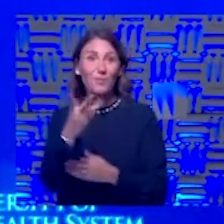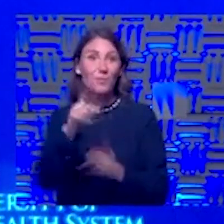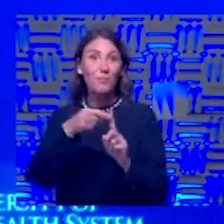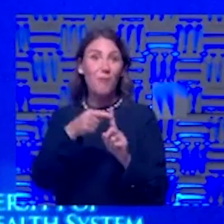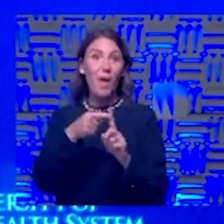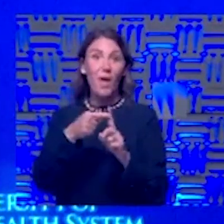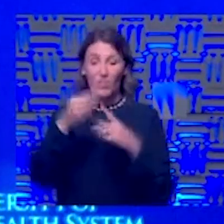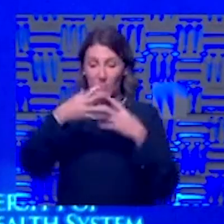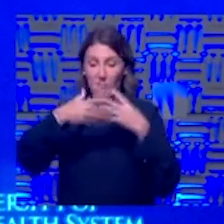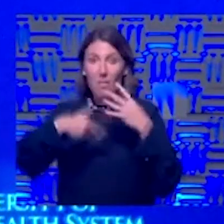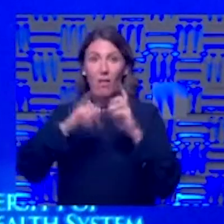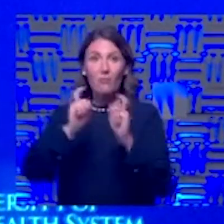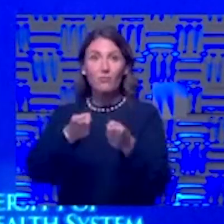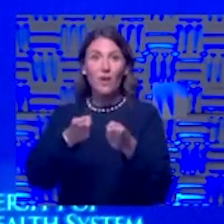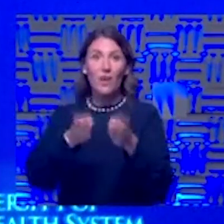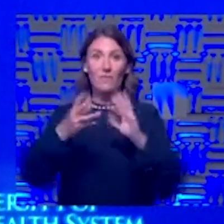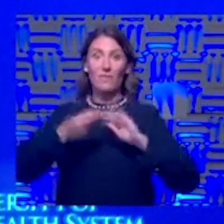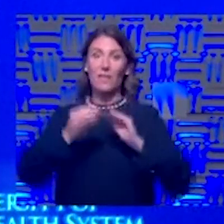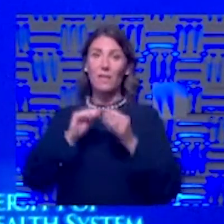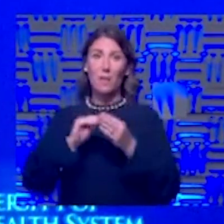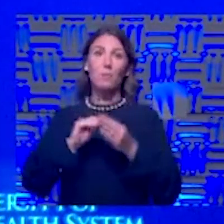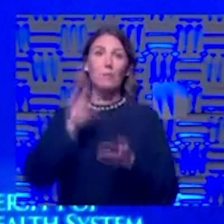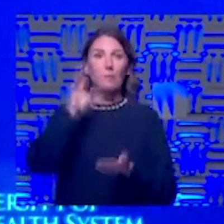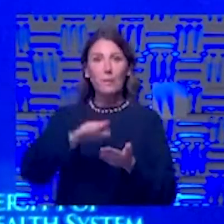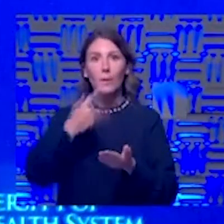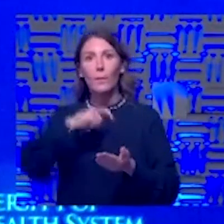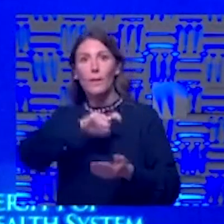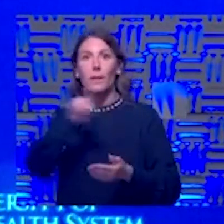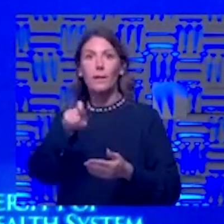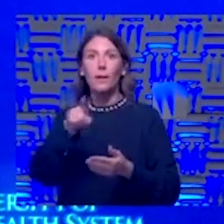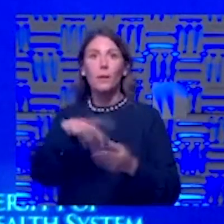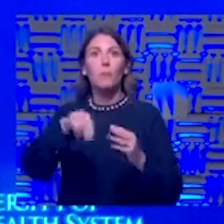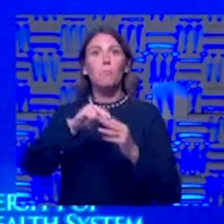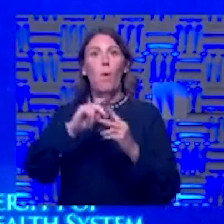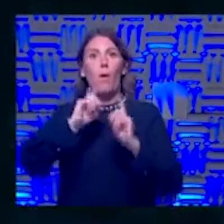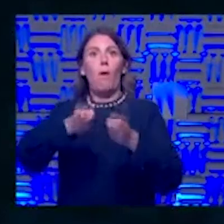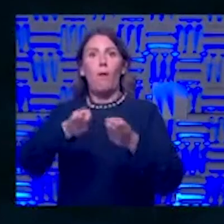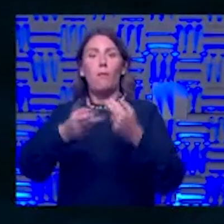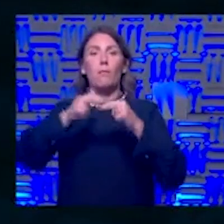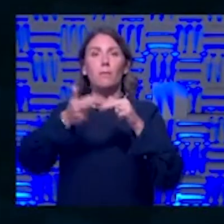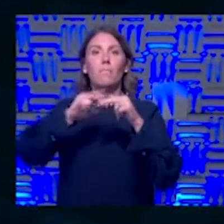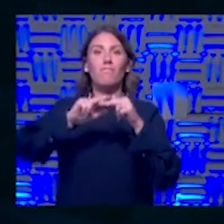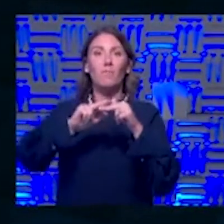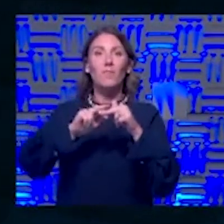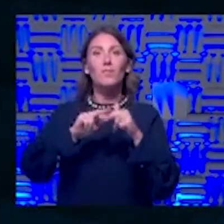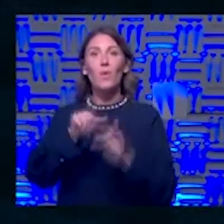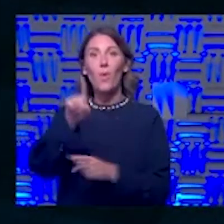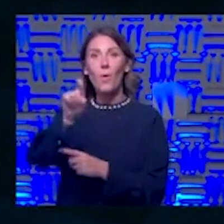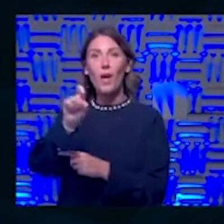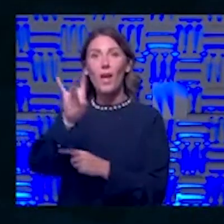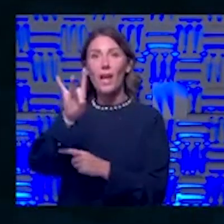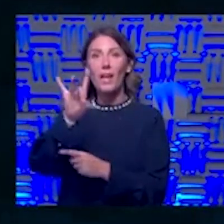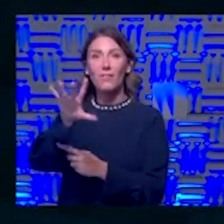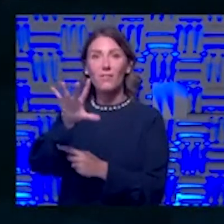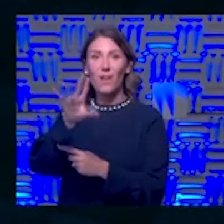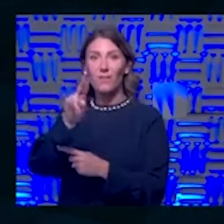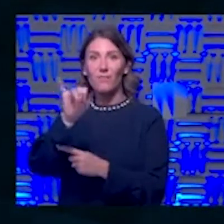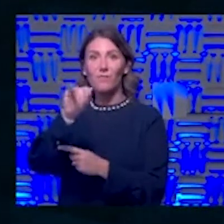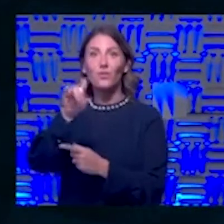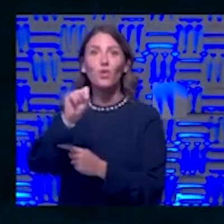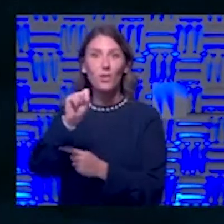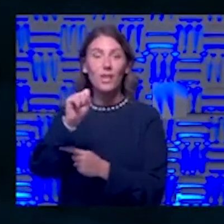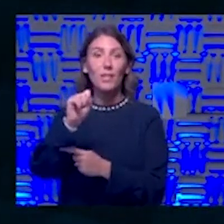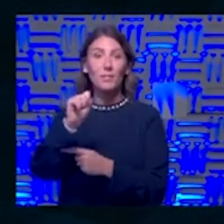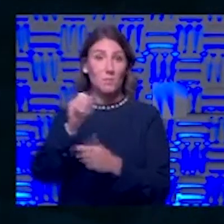the numbers were down, and we got these numbers in this morning. They had projected 185 units, and they collected at the 3-day